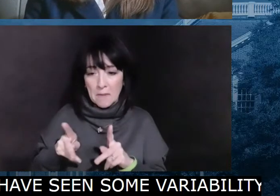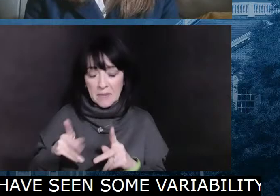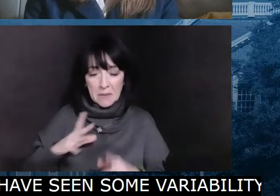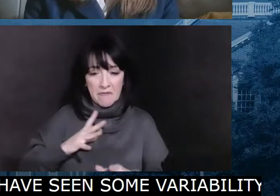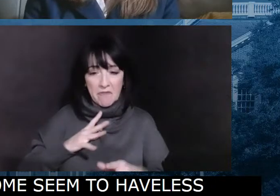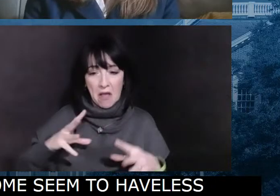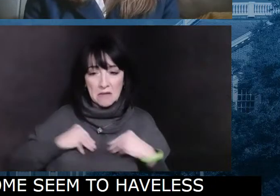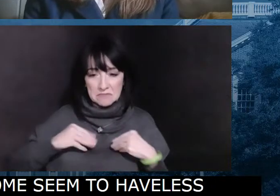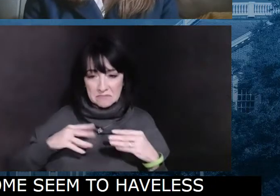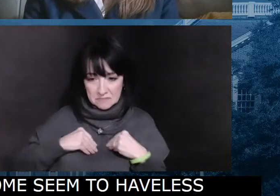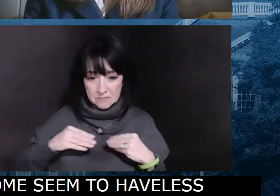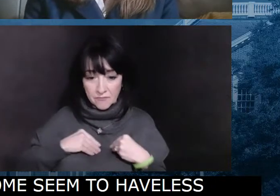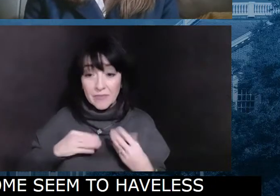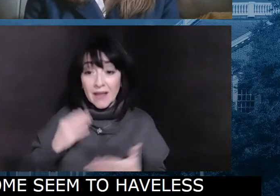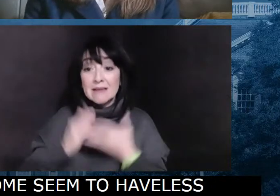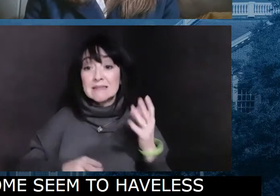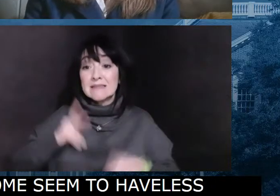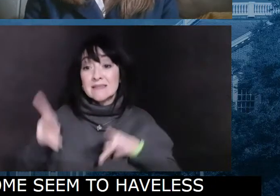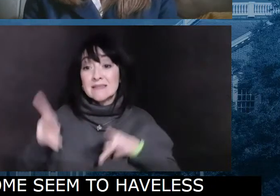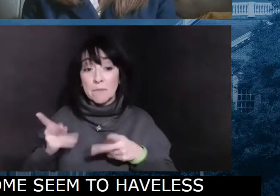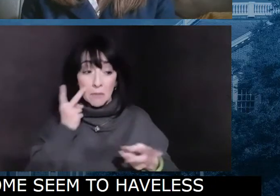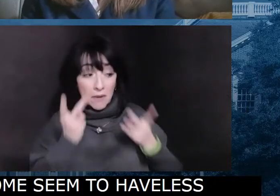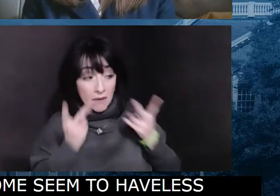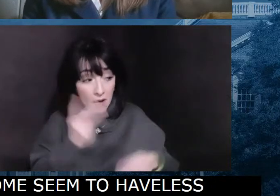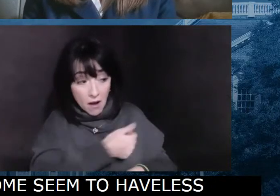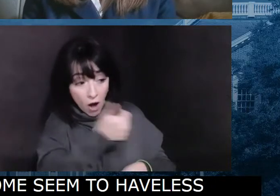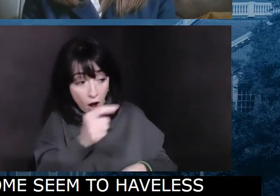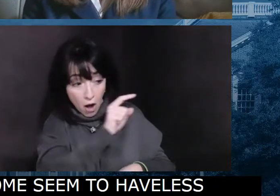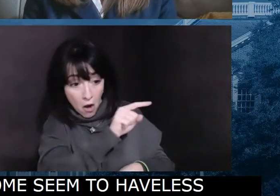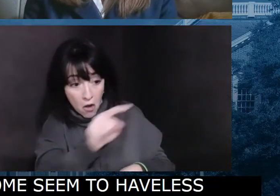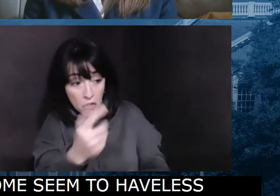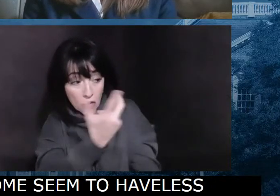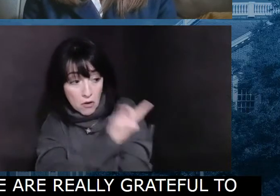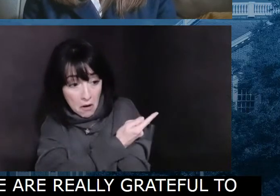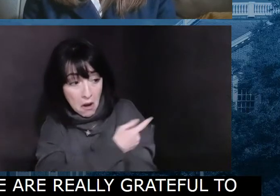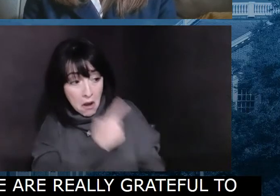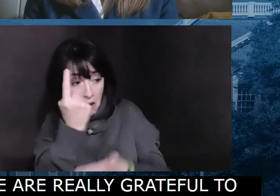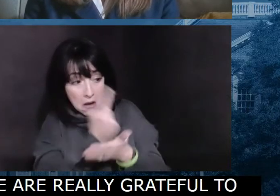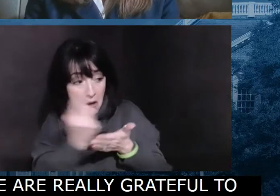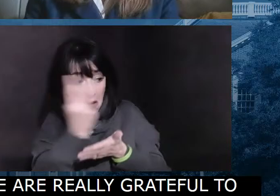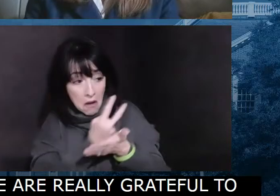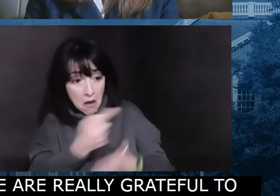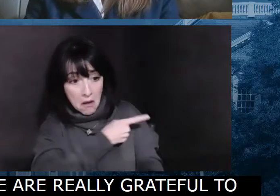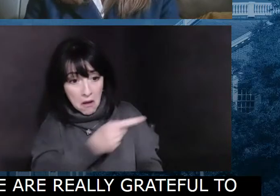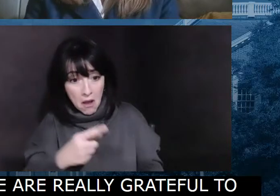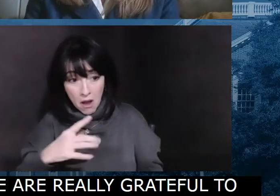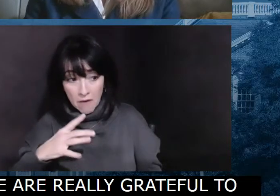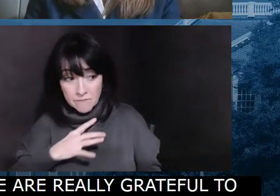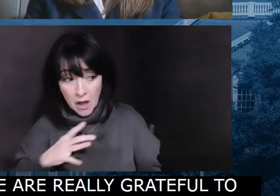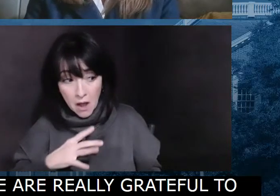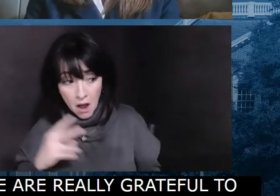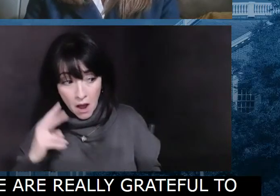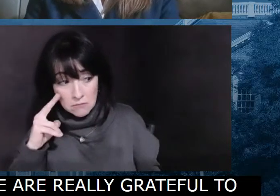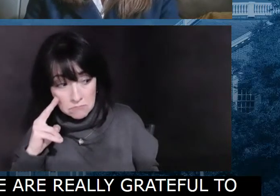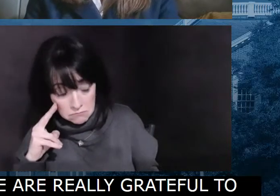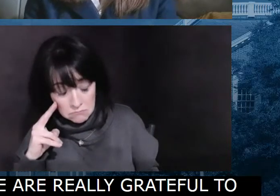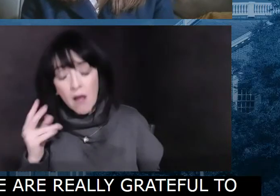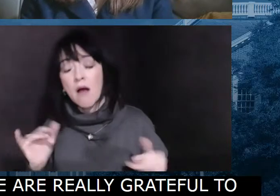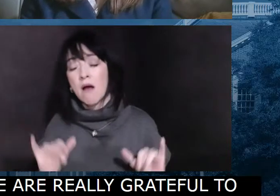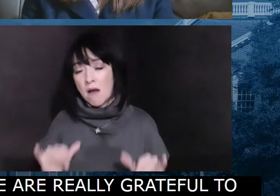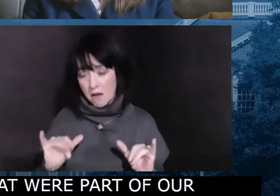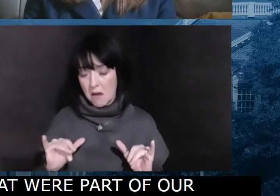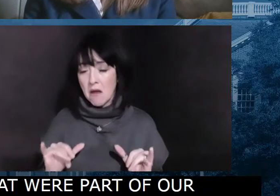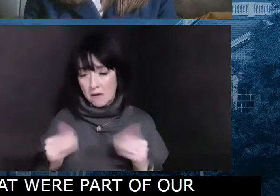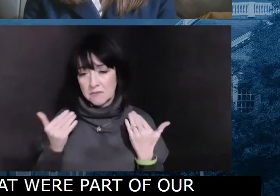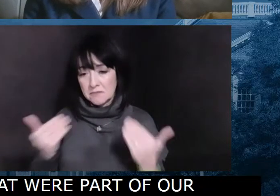partners who were part of our campaign to get themselves, to get a picture and to tell us why they were getting vaccinated.